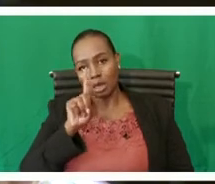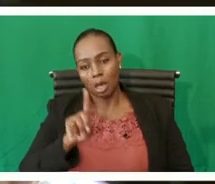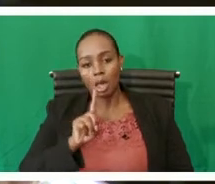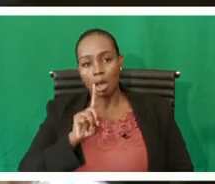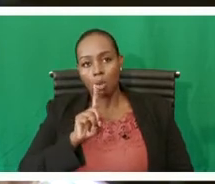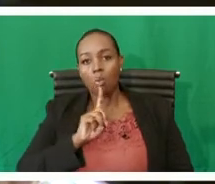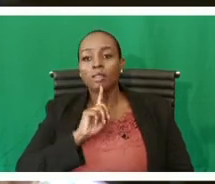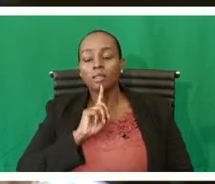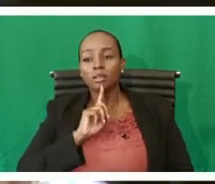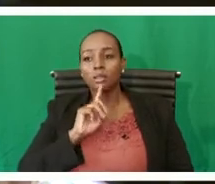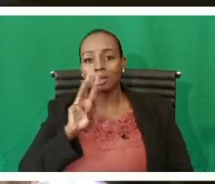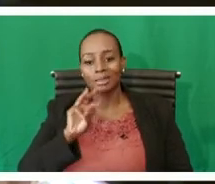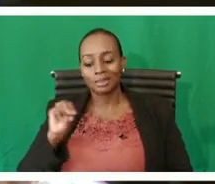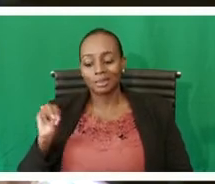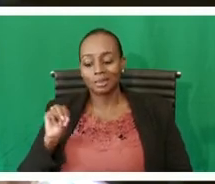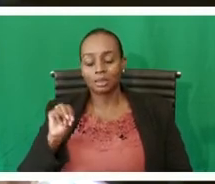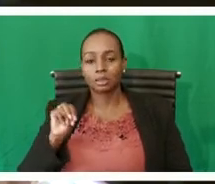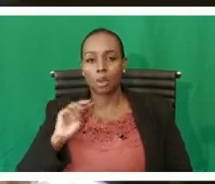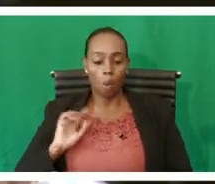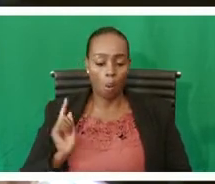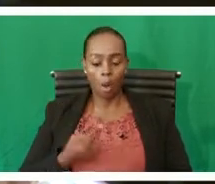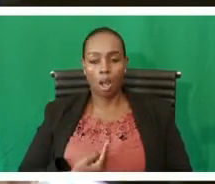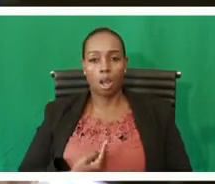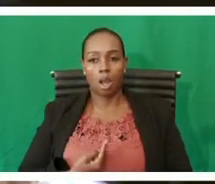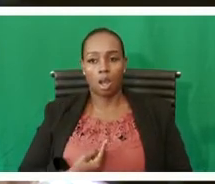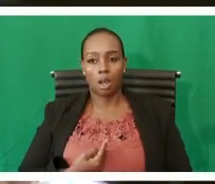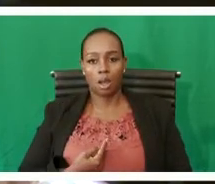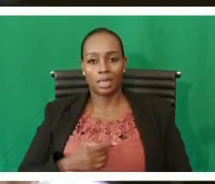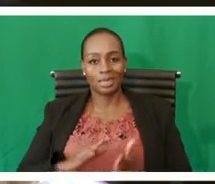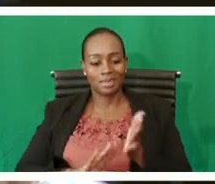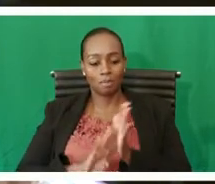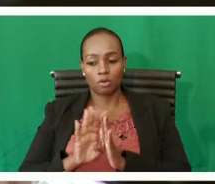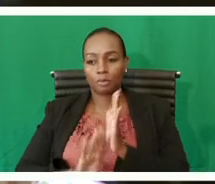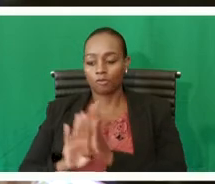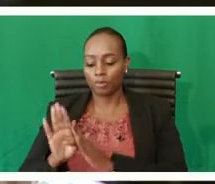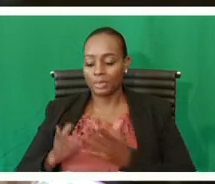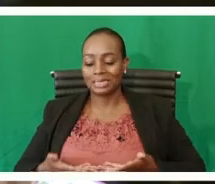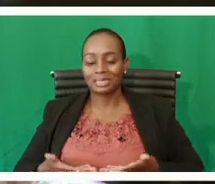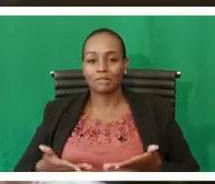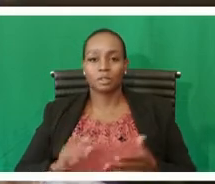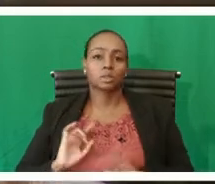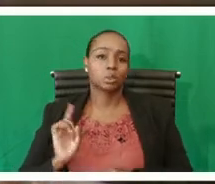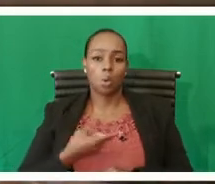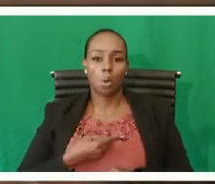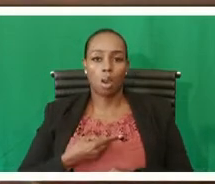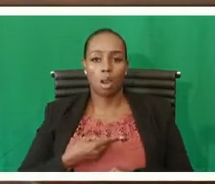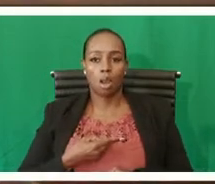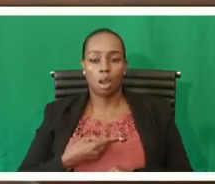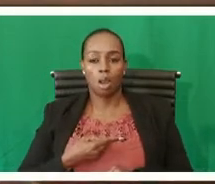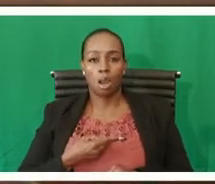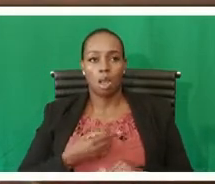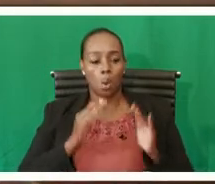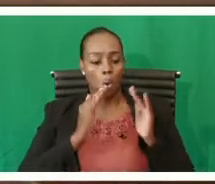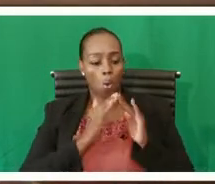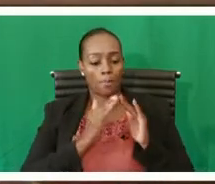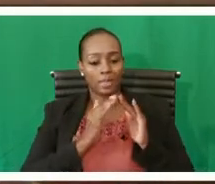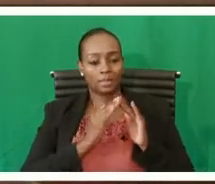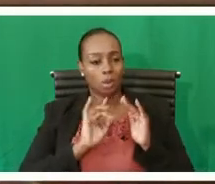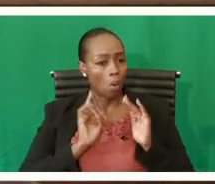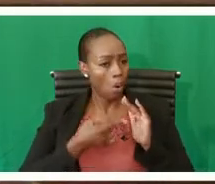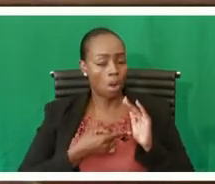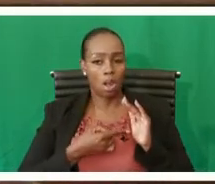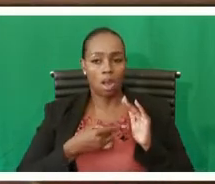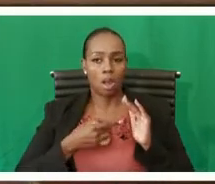3,413,000 rand for the maintenance and improvement of services for women shelters dealing with all kinds